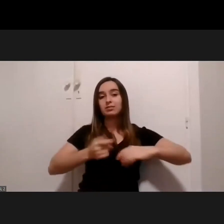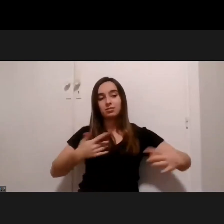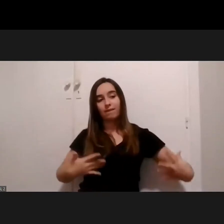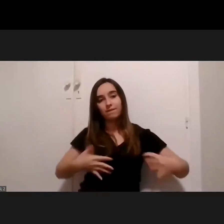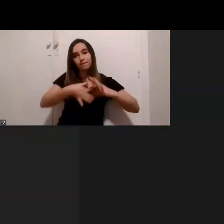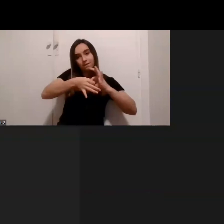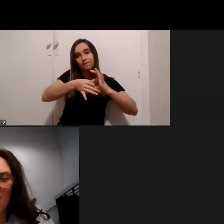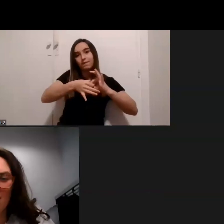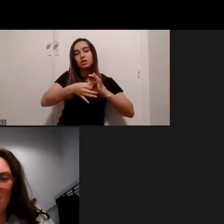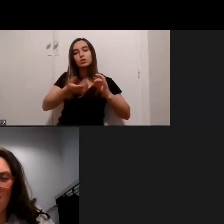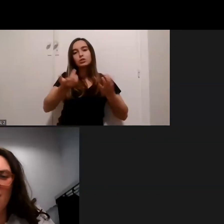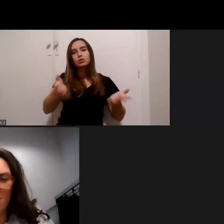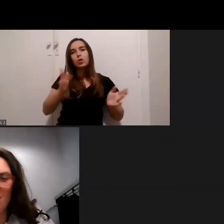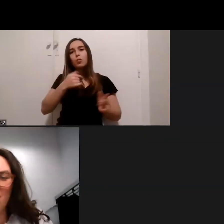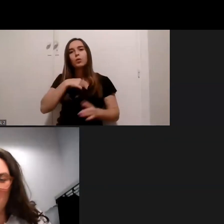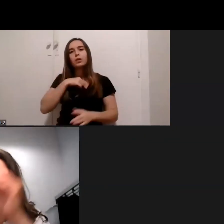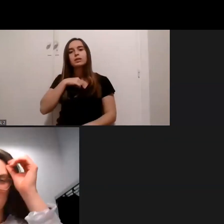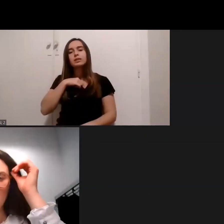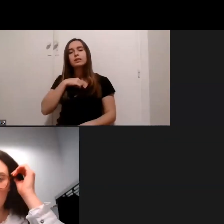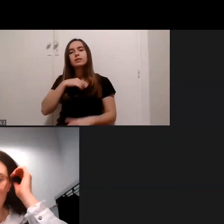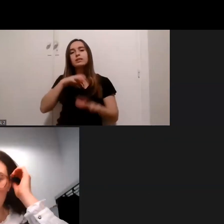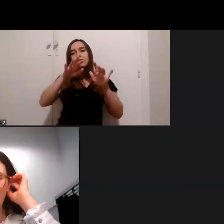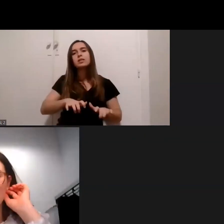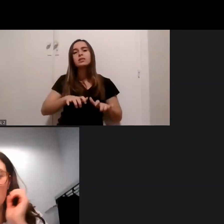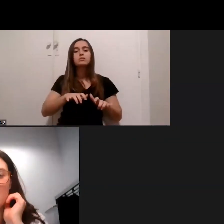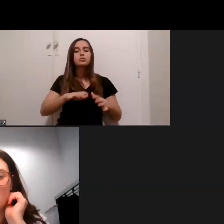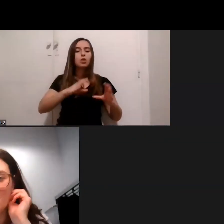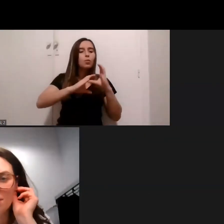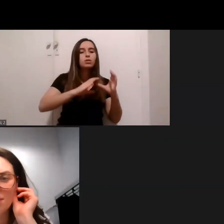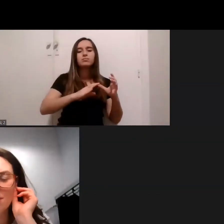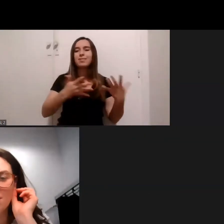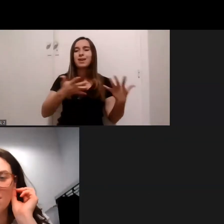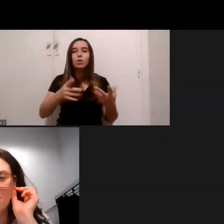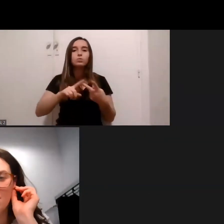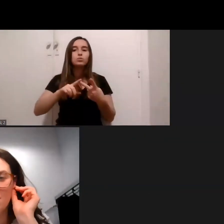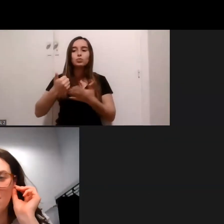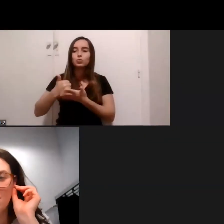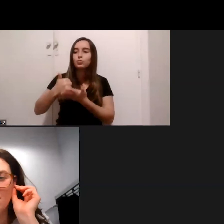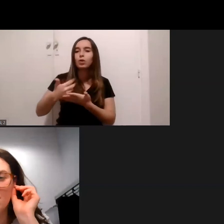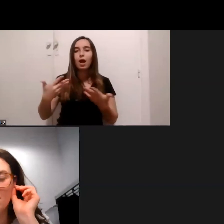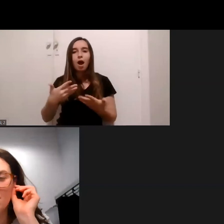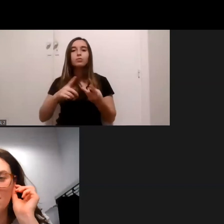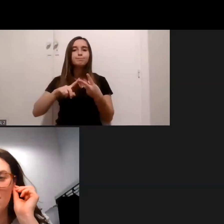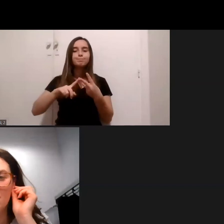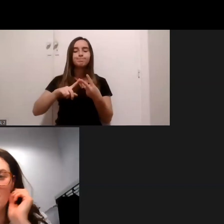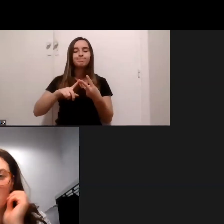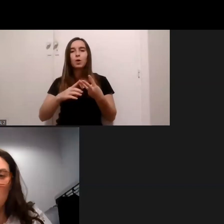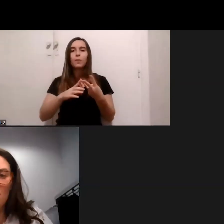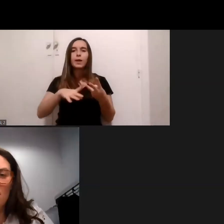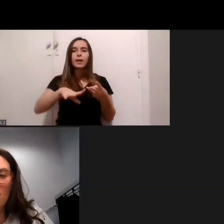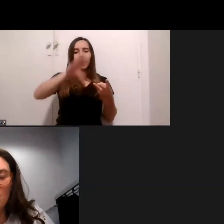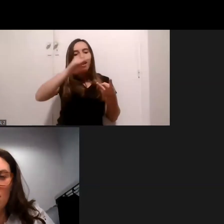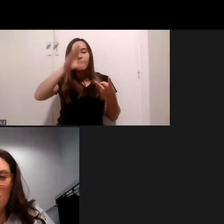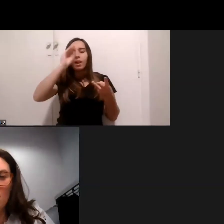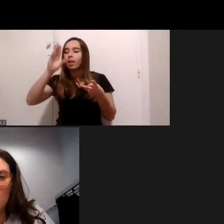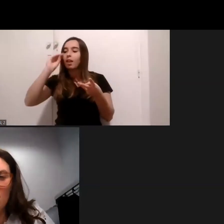are communicating online, and how to support. And when some of the experts by